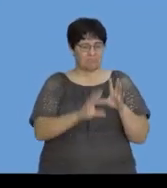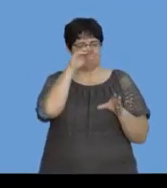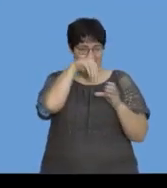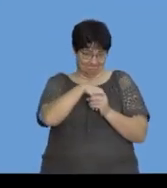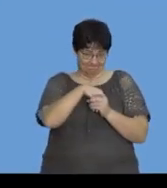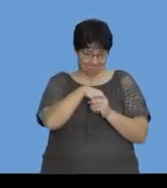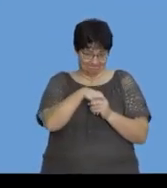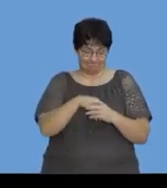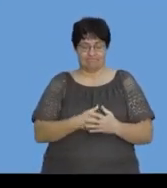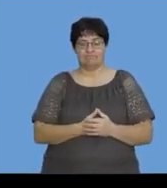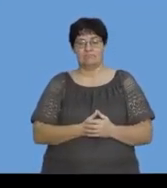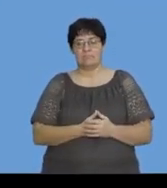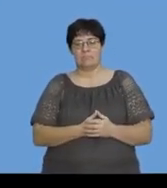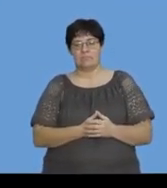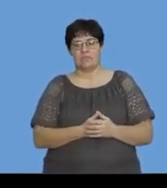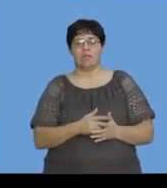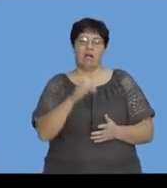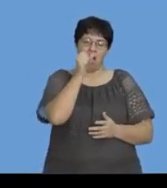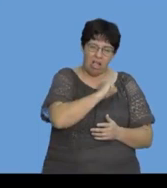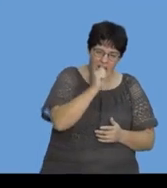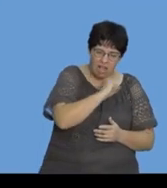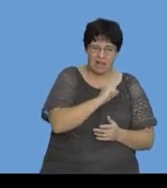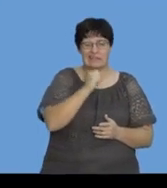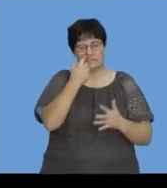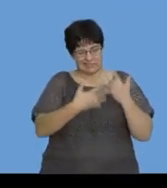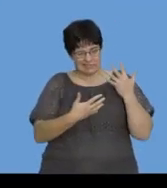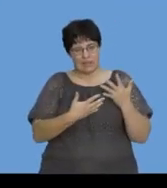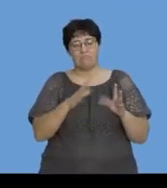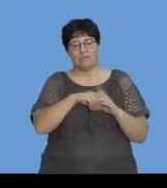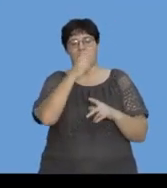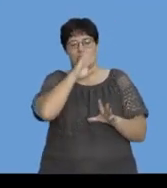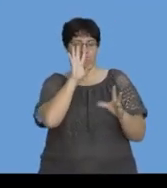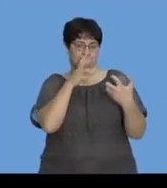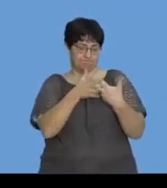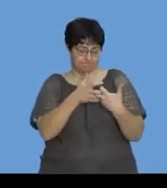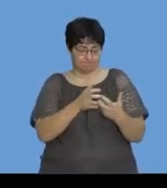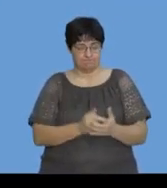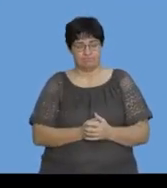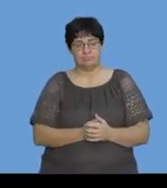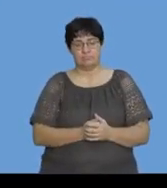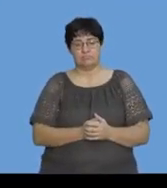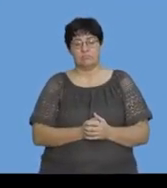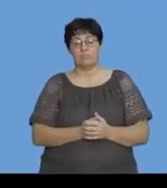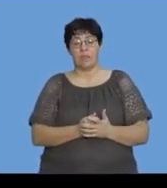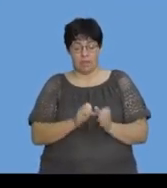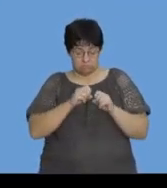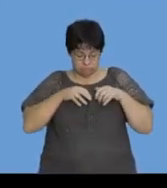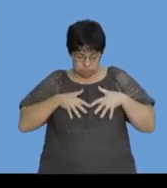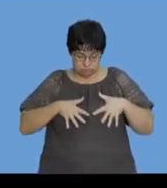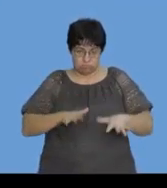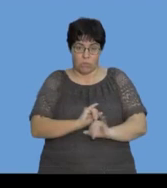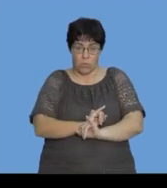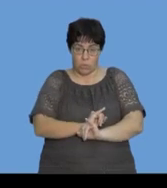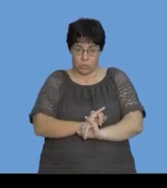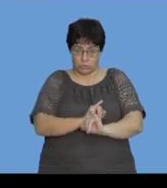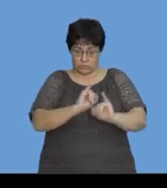etc., that is all going to have, all right, coughing, those are all things of the flu. Now, as the infection